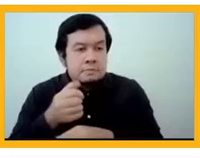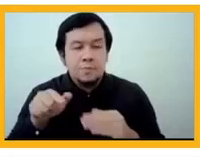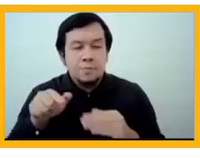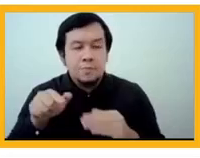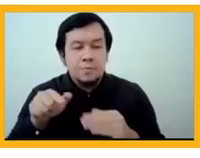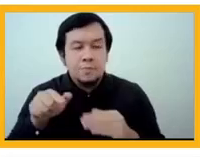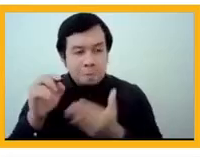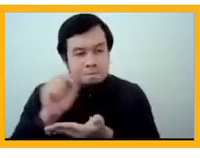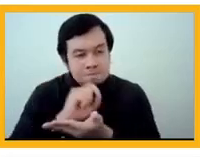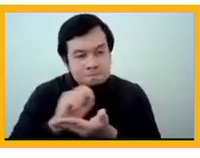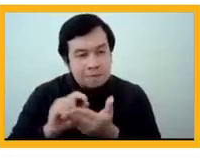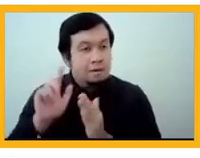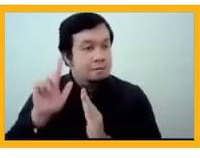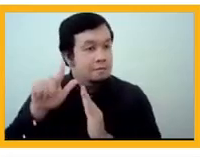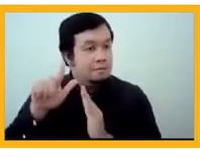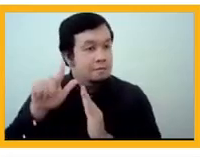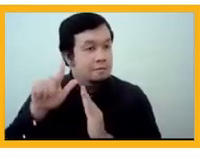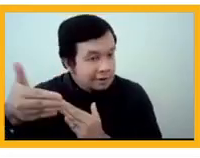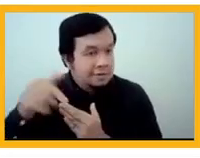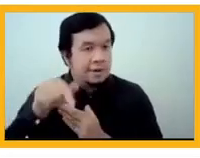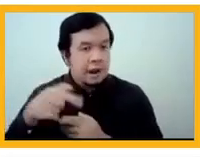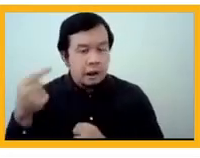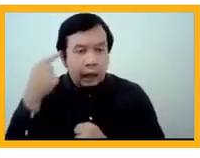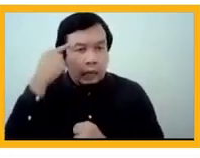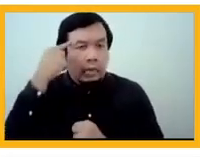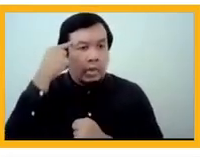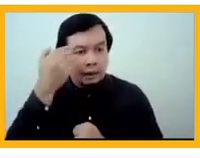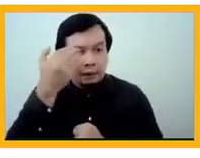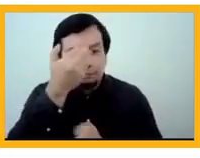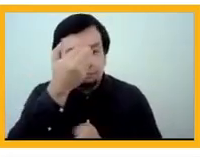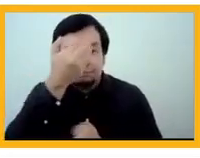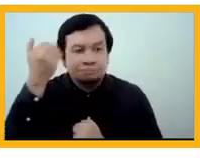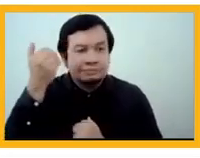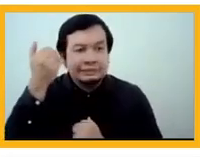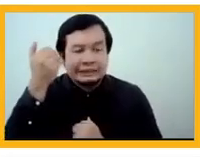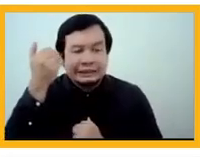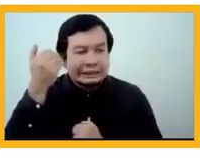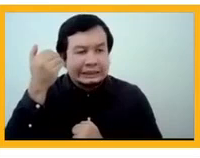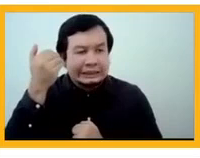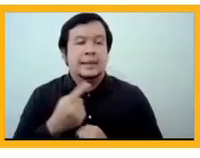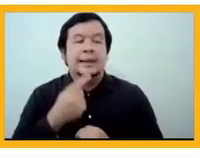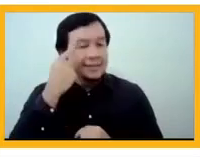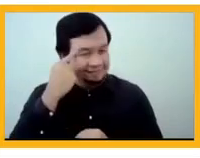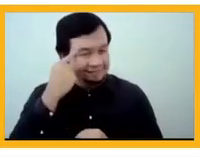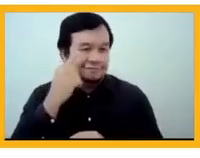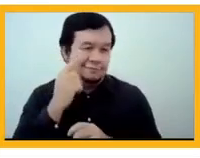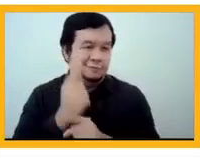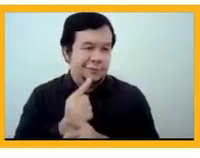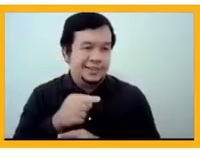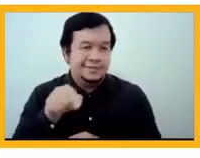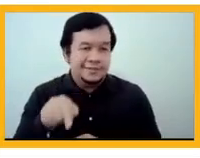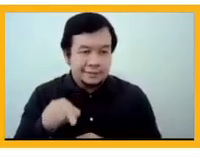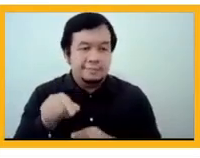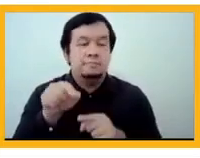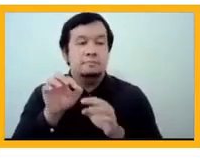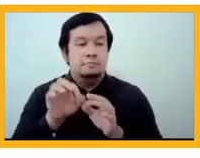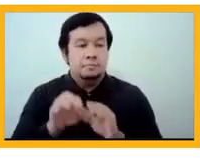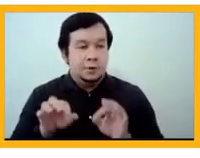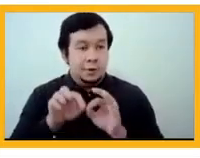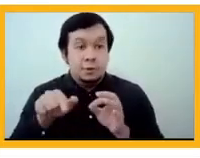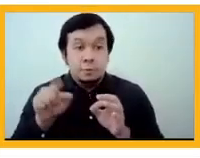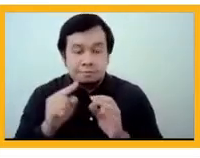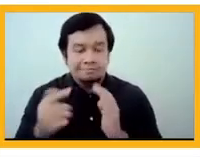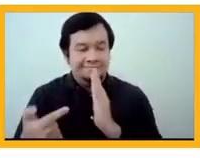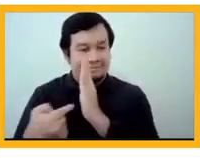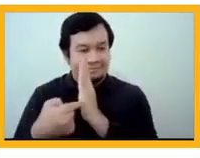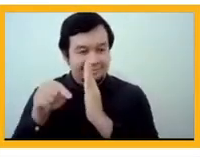instant feedback as to what you did right and wrong is also going to, in principle, help learning. And you could have gamification and